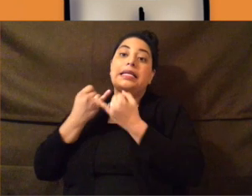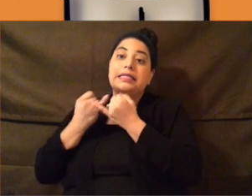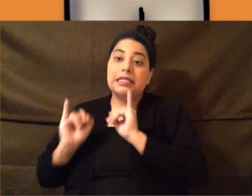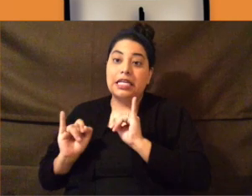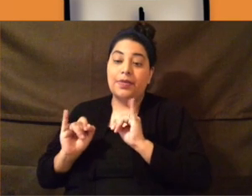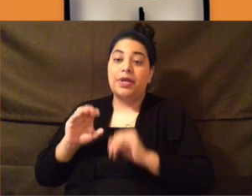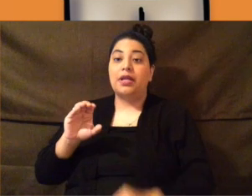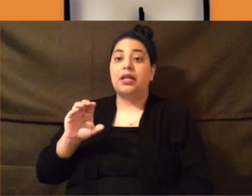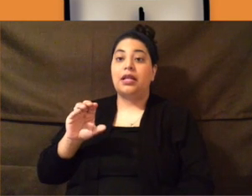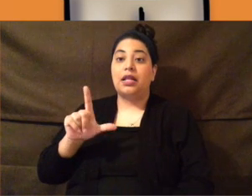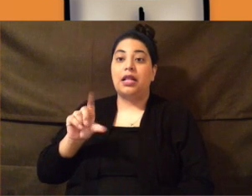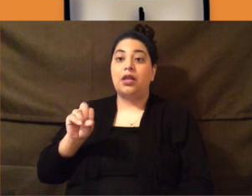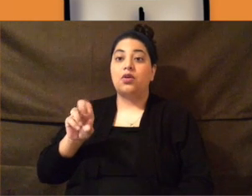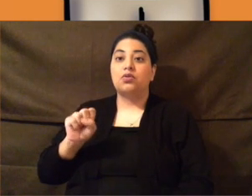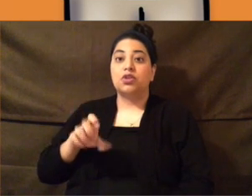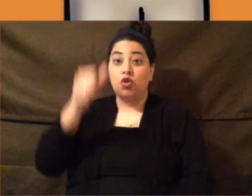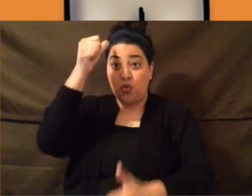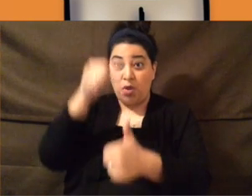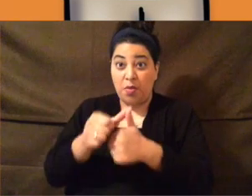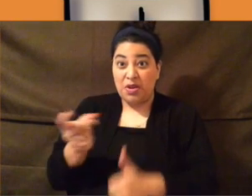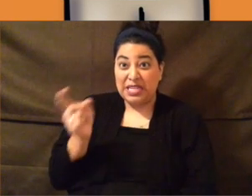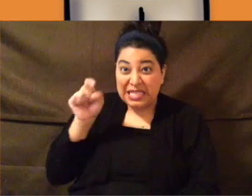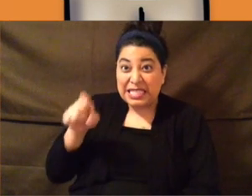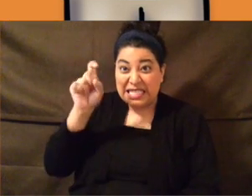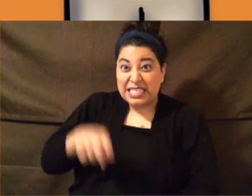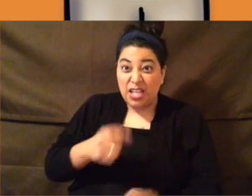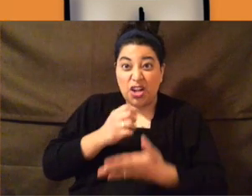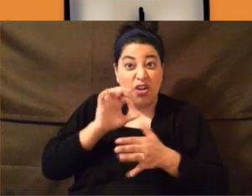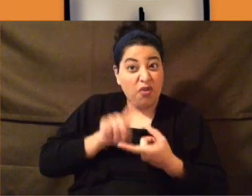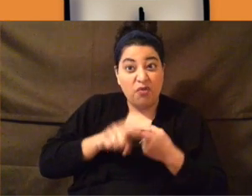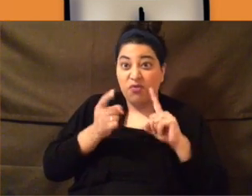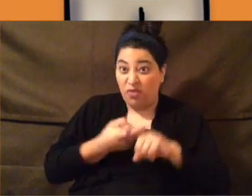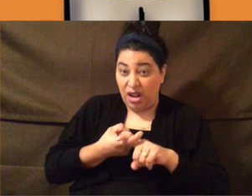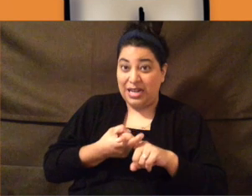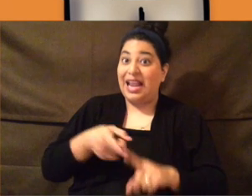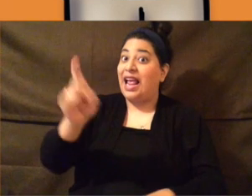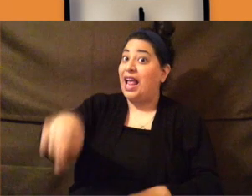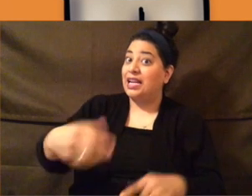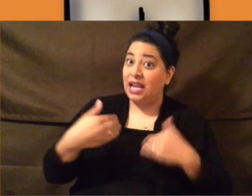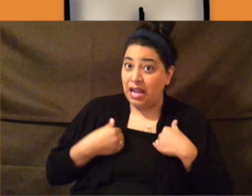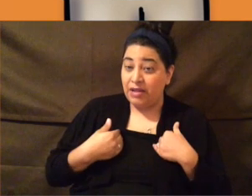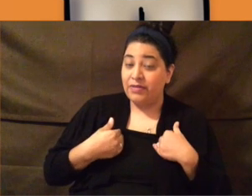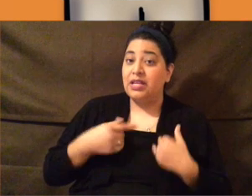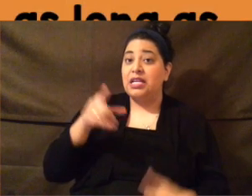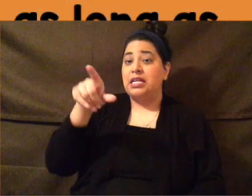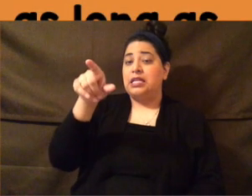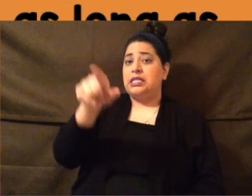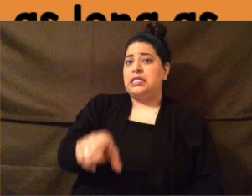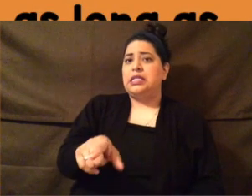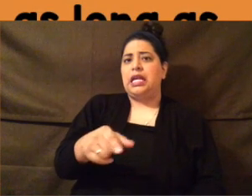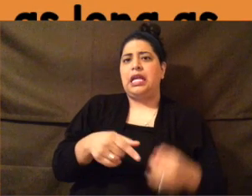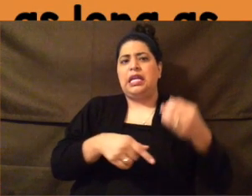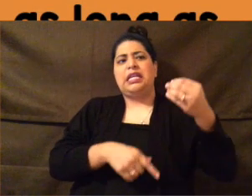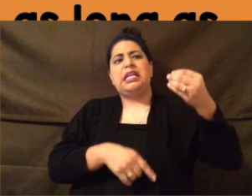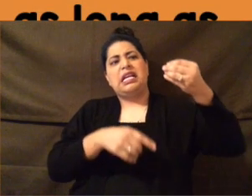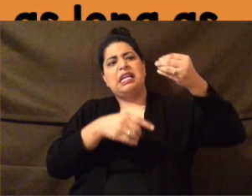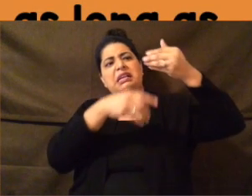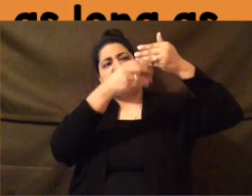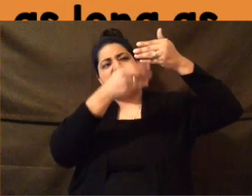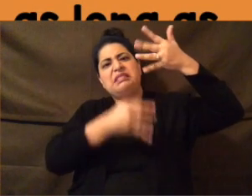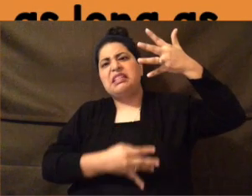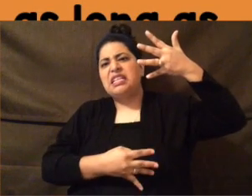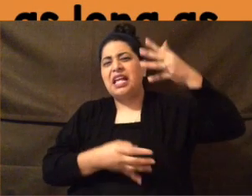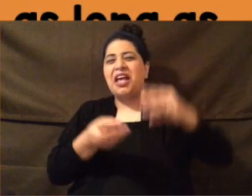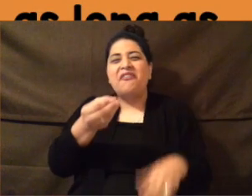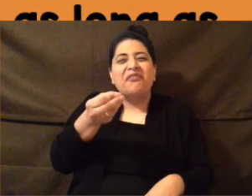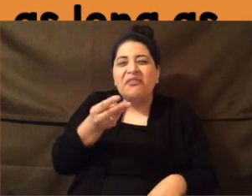clause. And remember, these guys need a buddy. The dependent clause needs a buddy. Okay. And these are just a